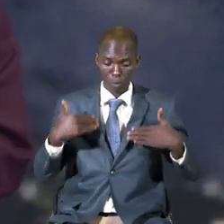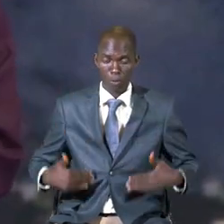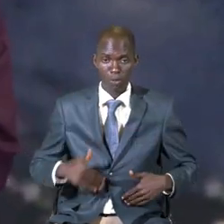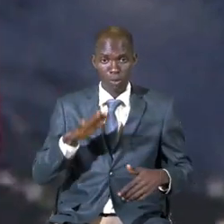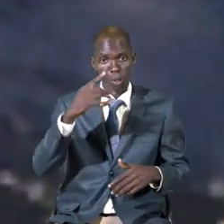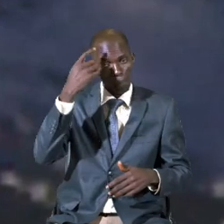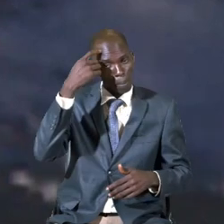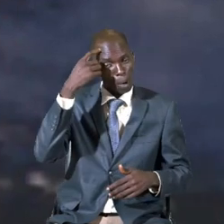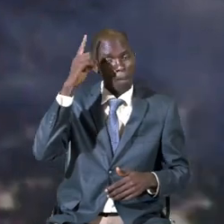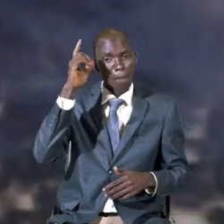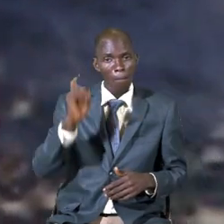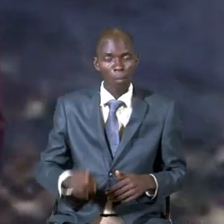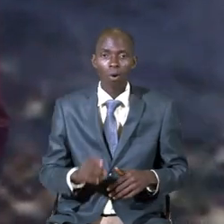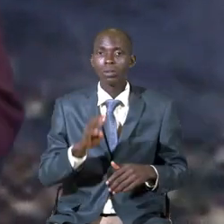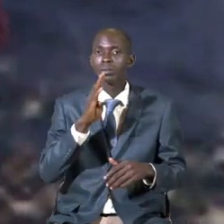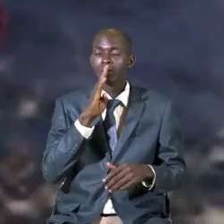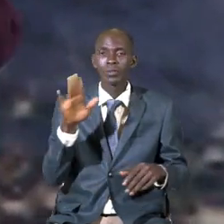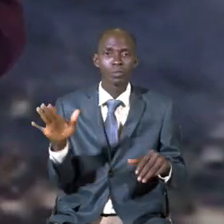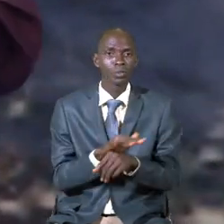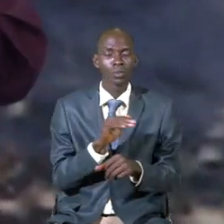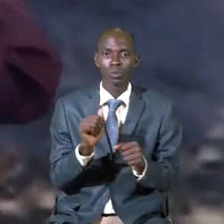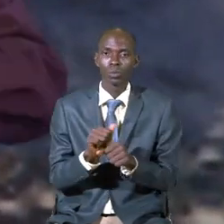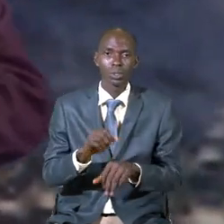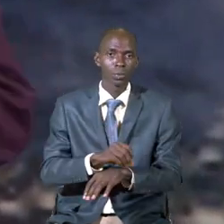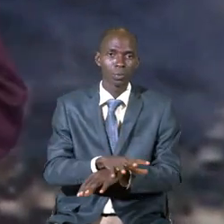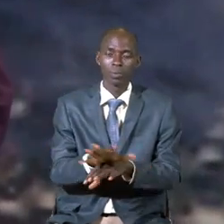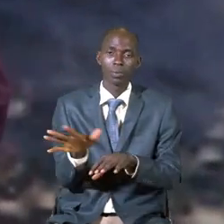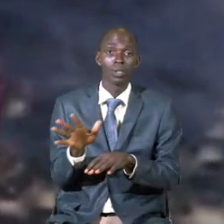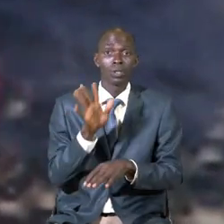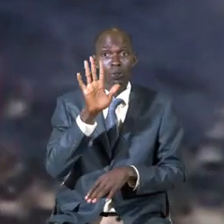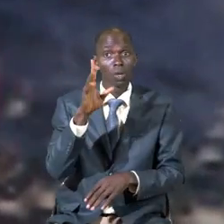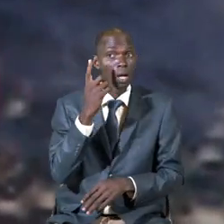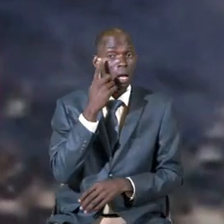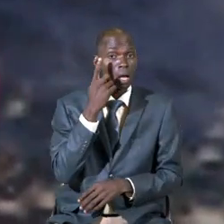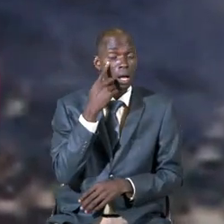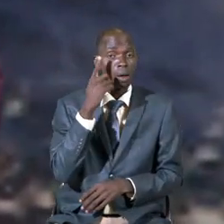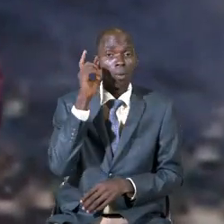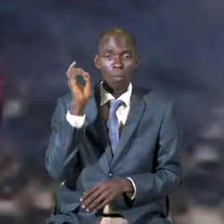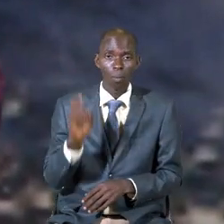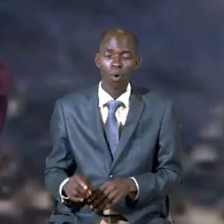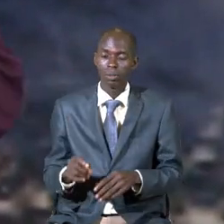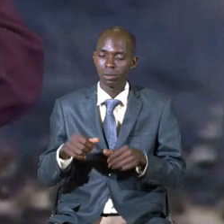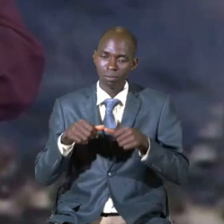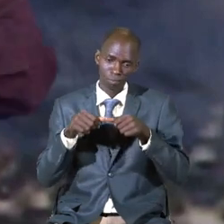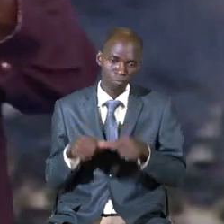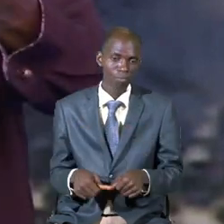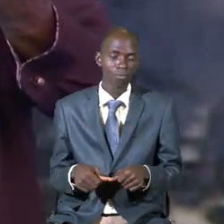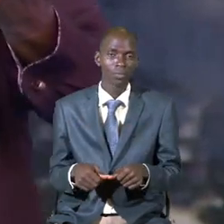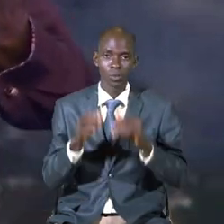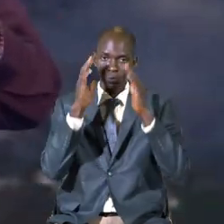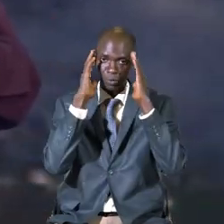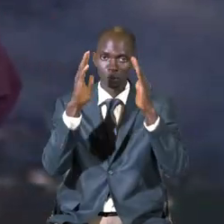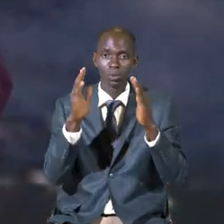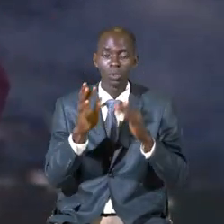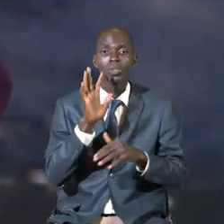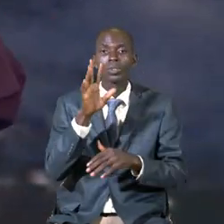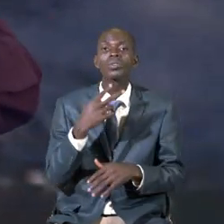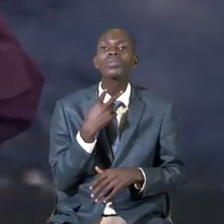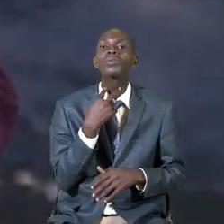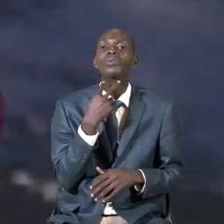remain in touch your eyesight must remain in touch your voice vocal